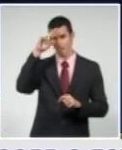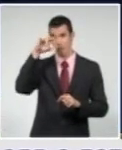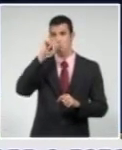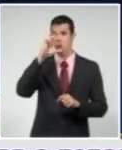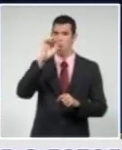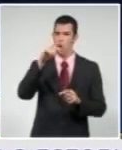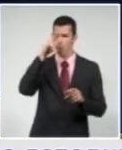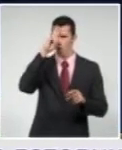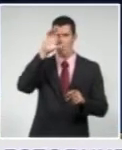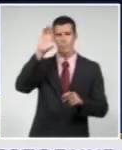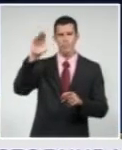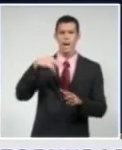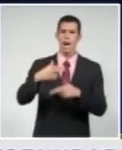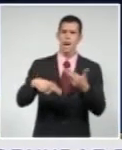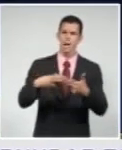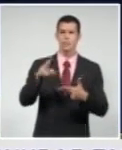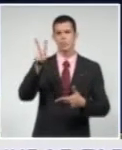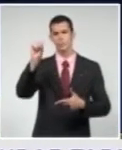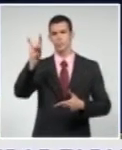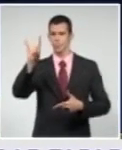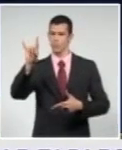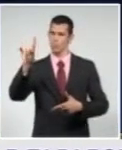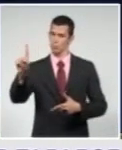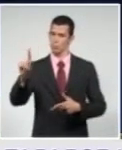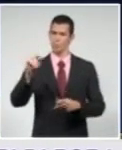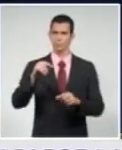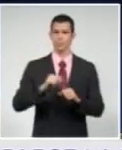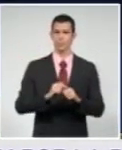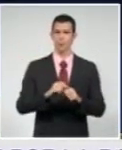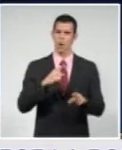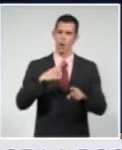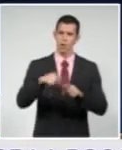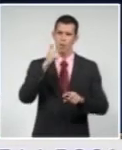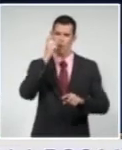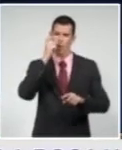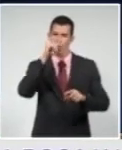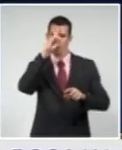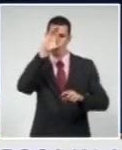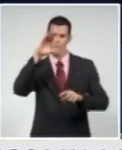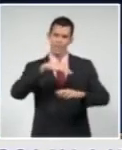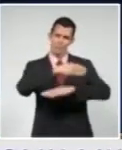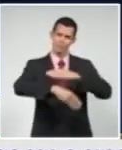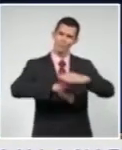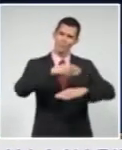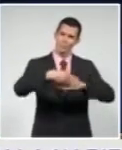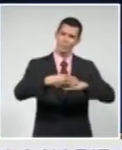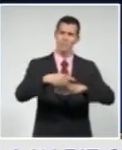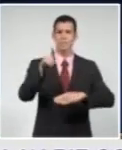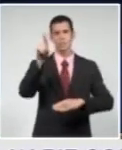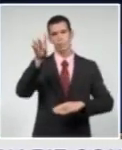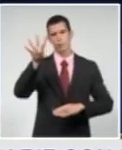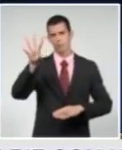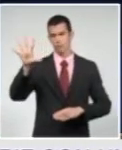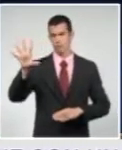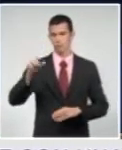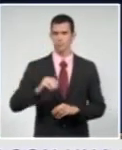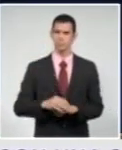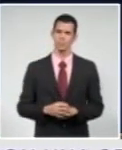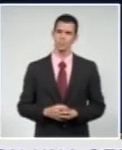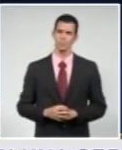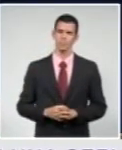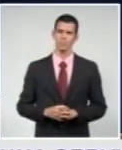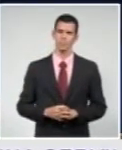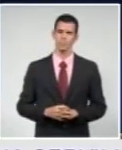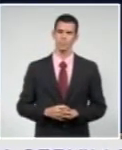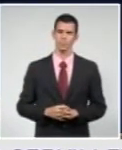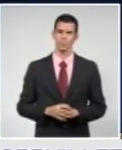188 in the Genetic Engineering and Biotechnology Center Lab, and 145 in the